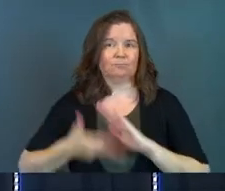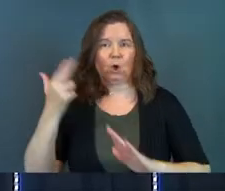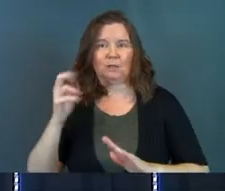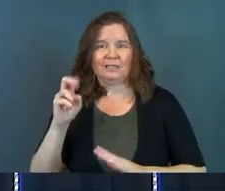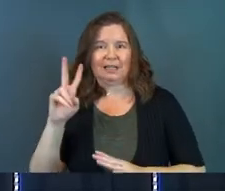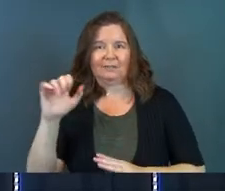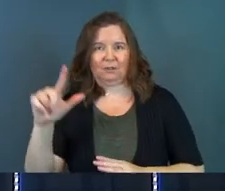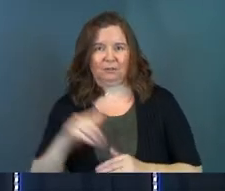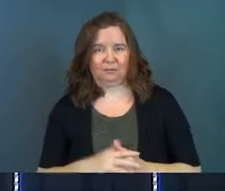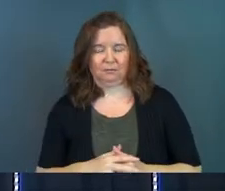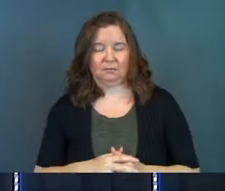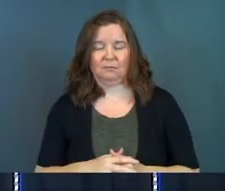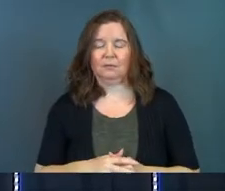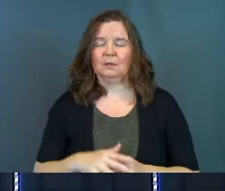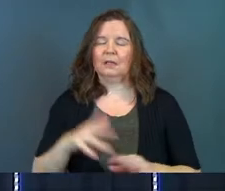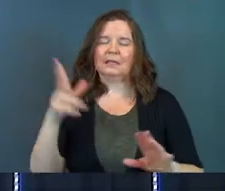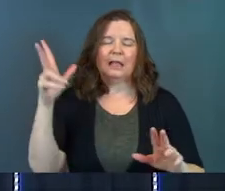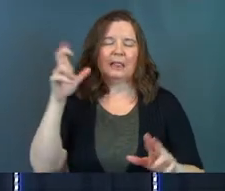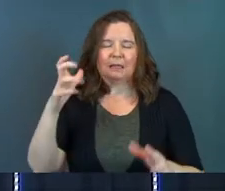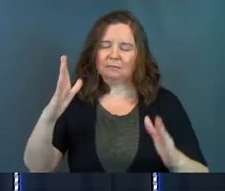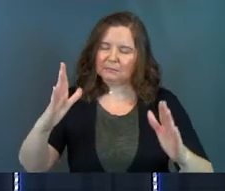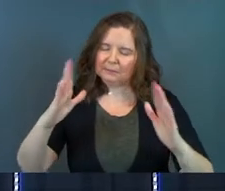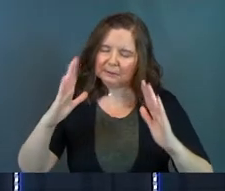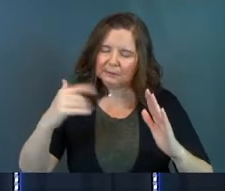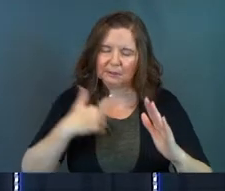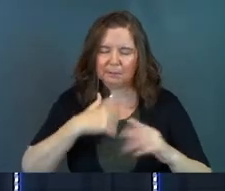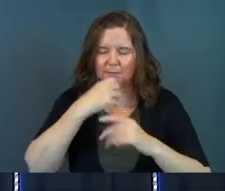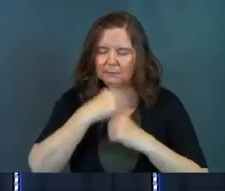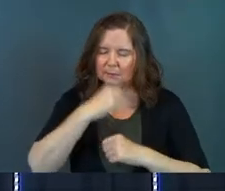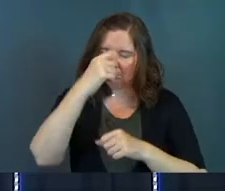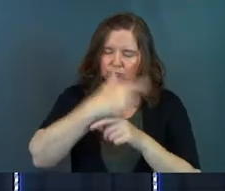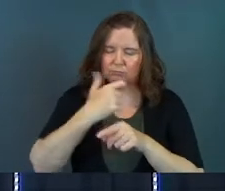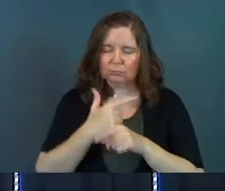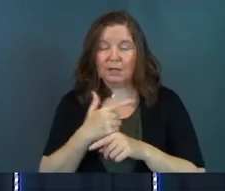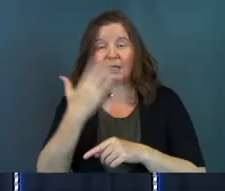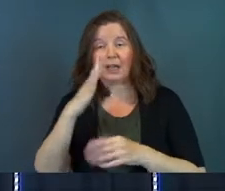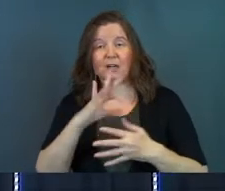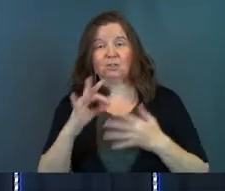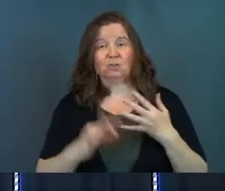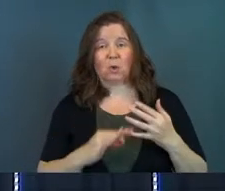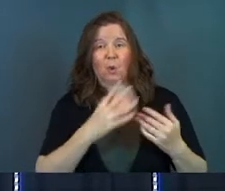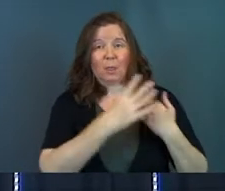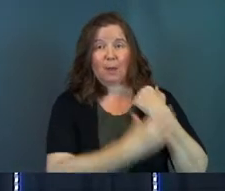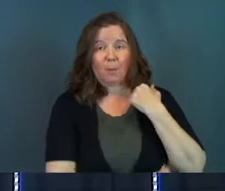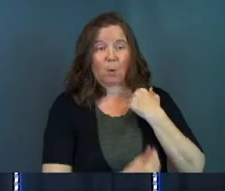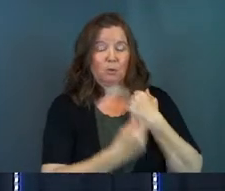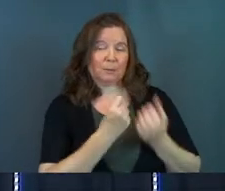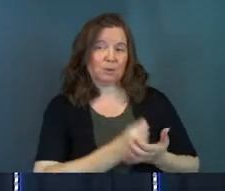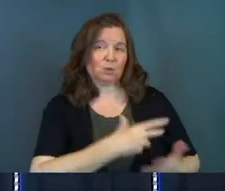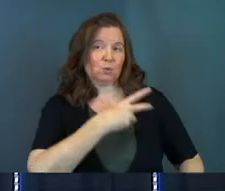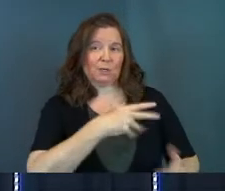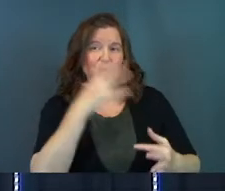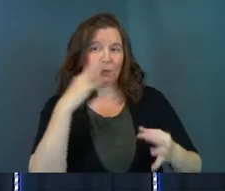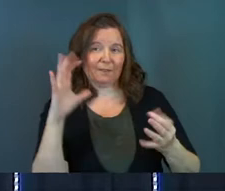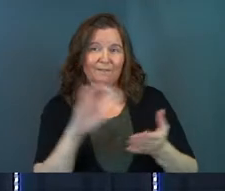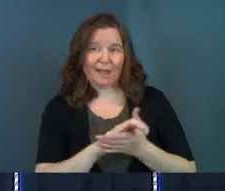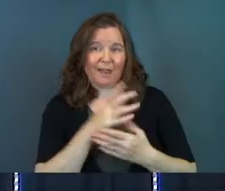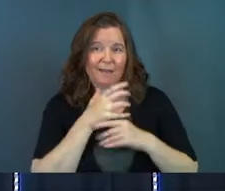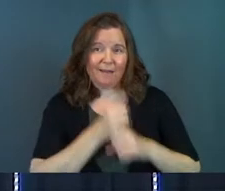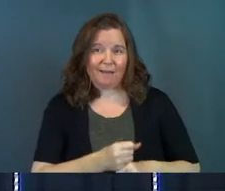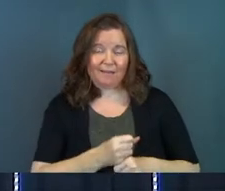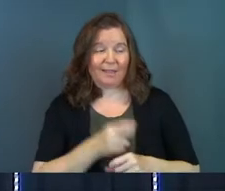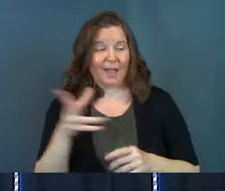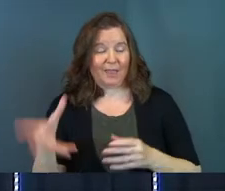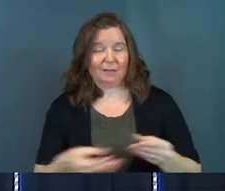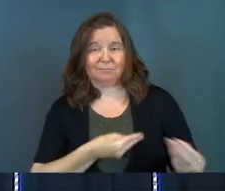evil. Verse 5, listen to me, dear brothers and sisters. Hasn't God chosen the poor in this world to be rich in faith? Aren't they the ones who will inherit the kingdom